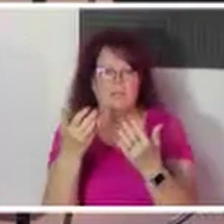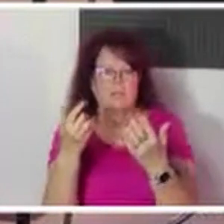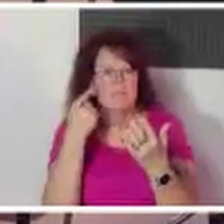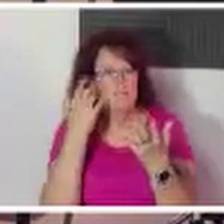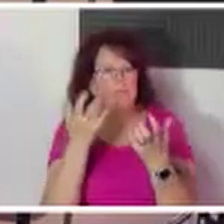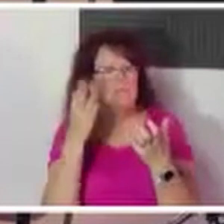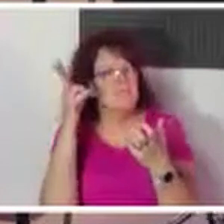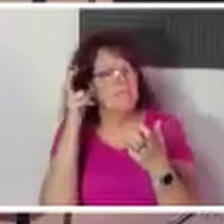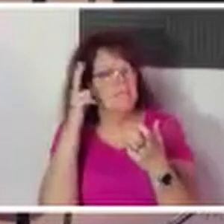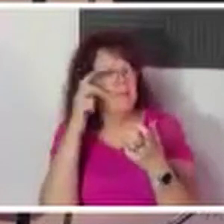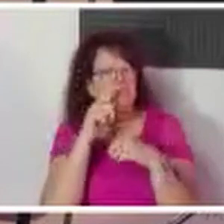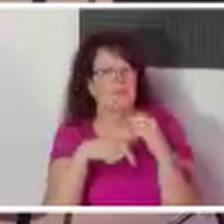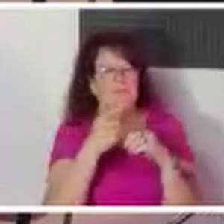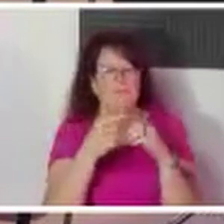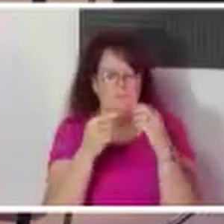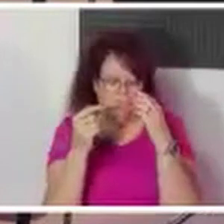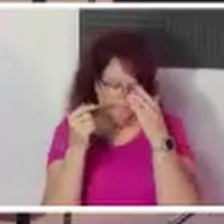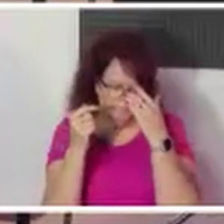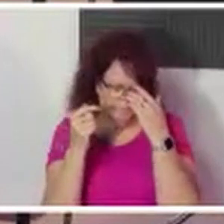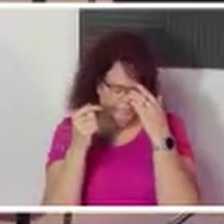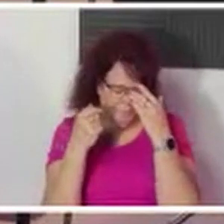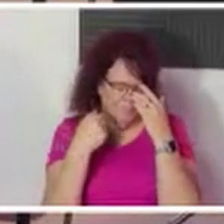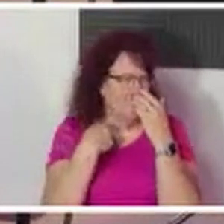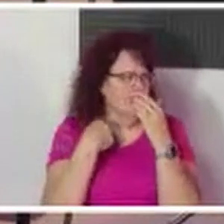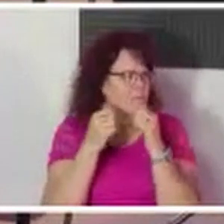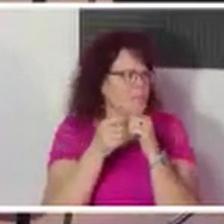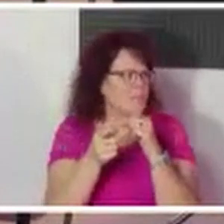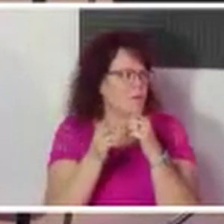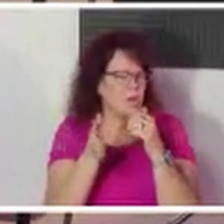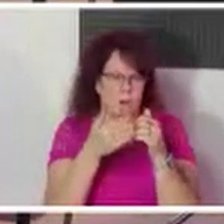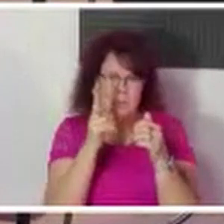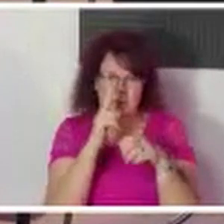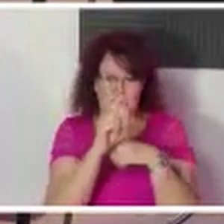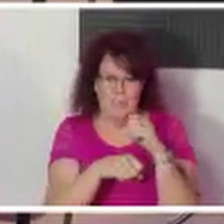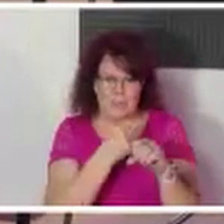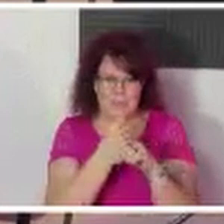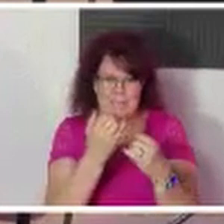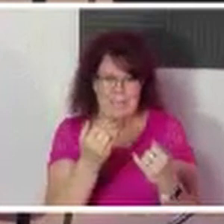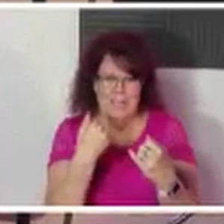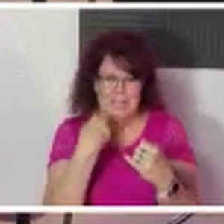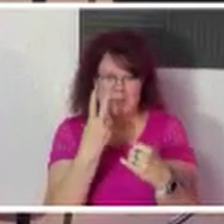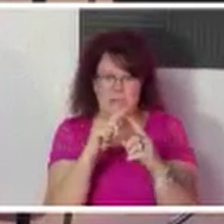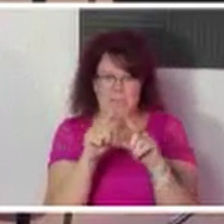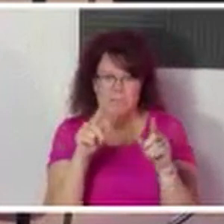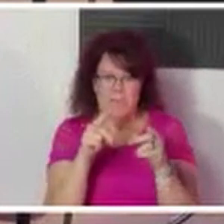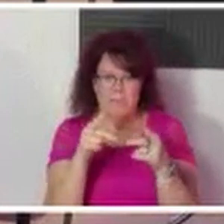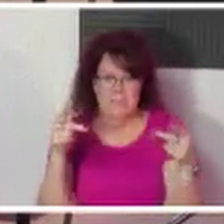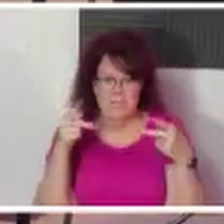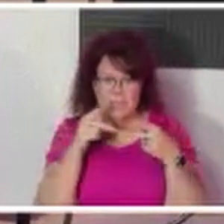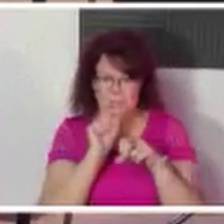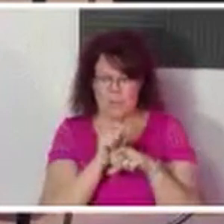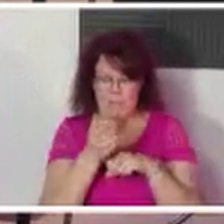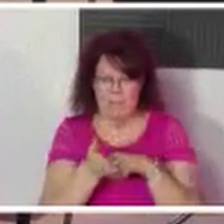hear about. I have been with them for almost 2 years now, and I've had 2 different positions within the